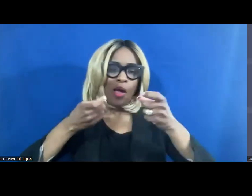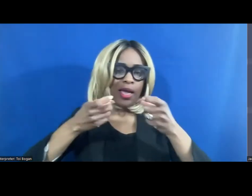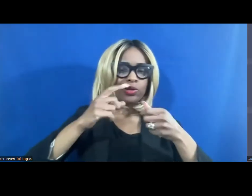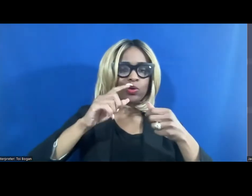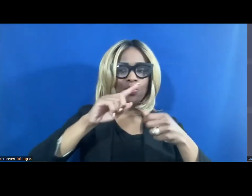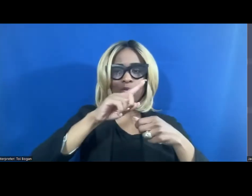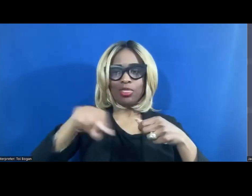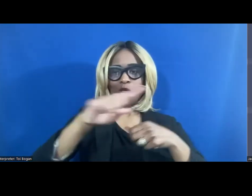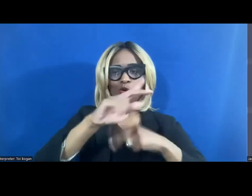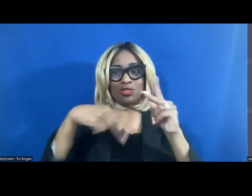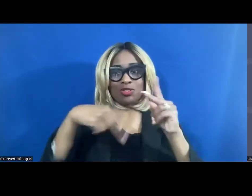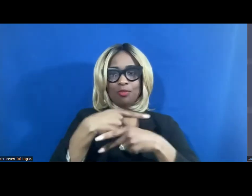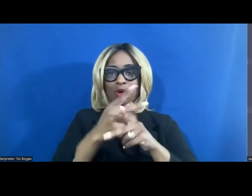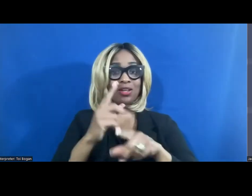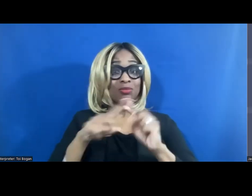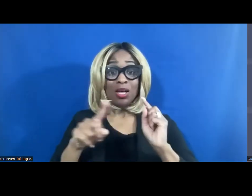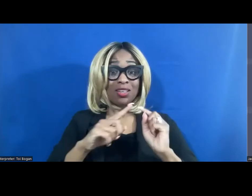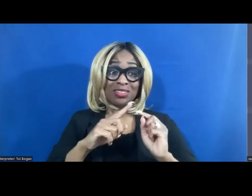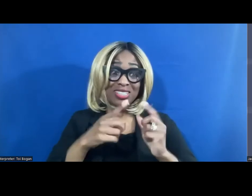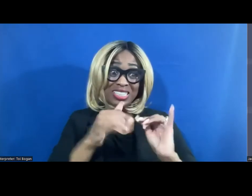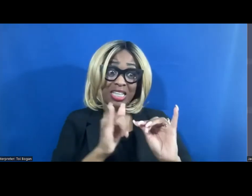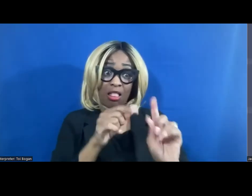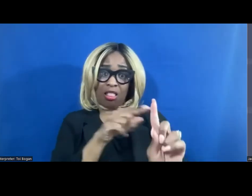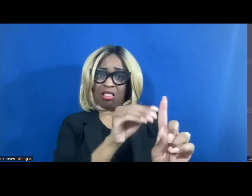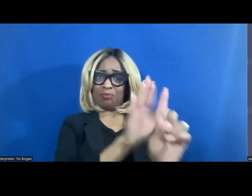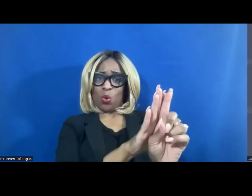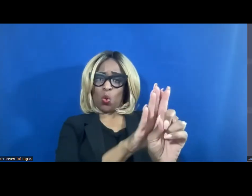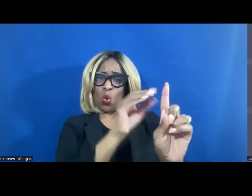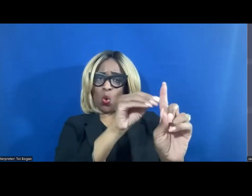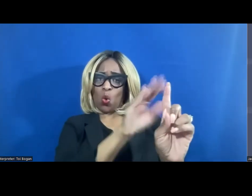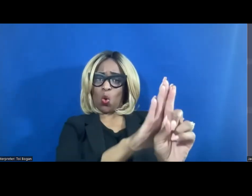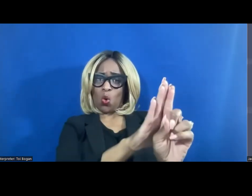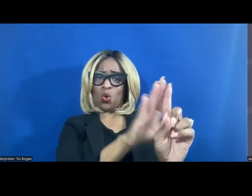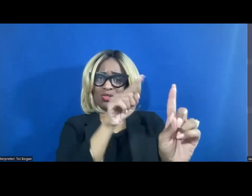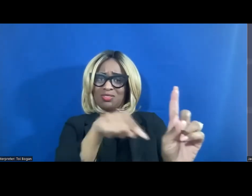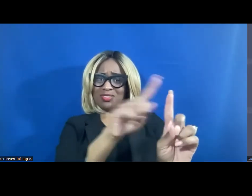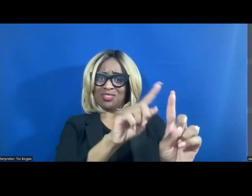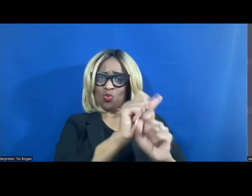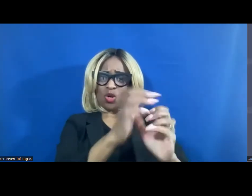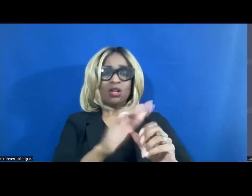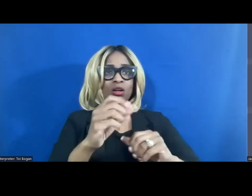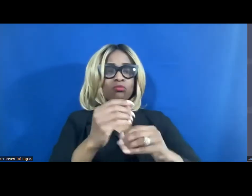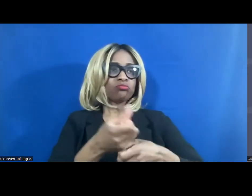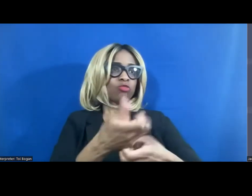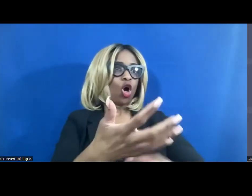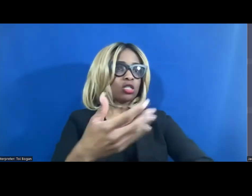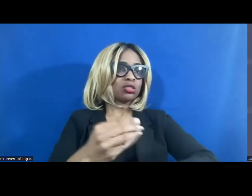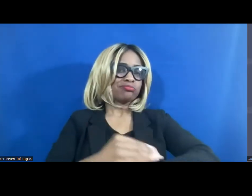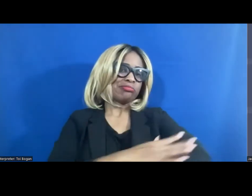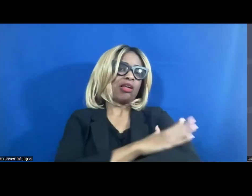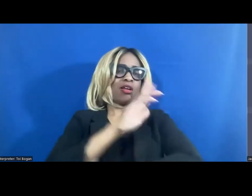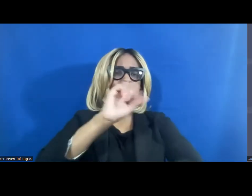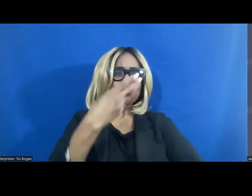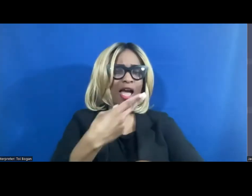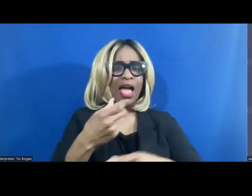at the end of the day, you still have that risk of exposure to things that could cause rashes or cause damage